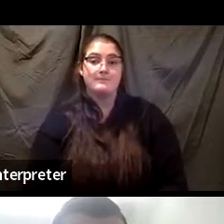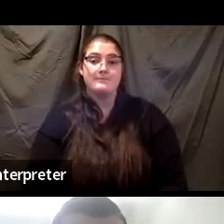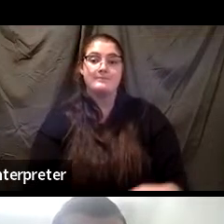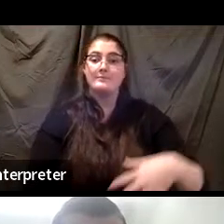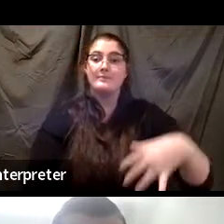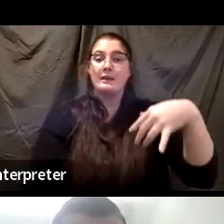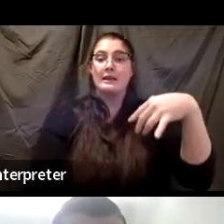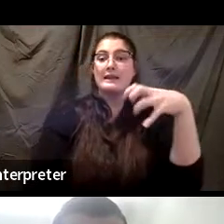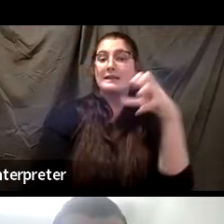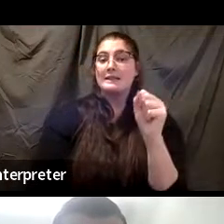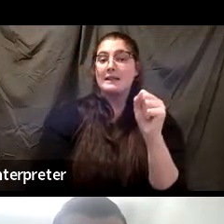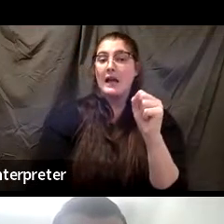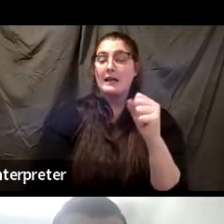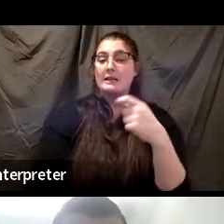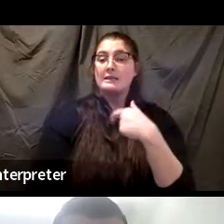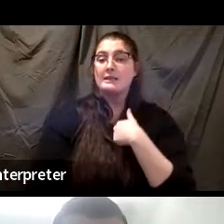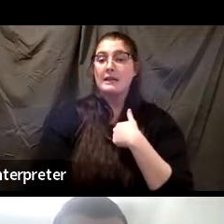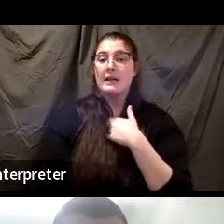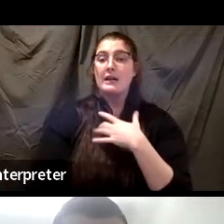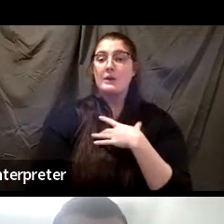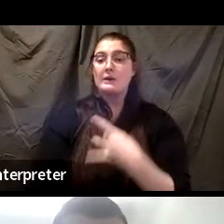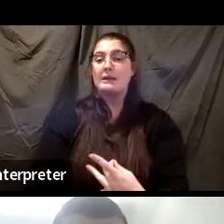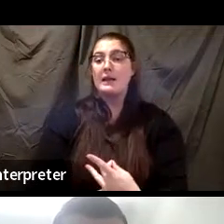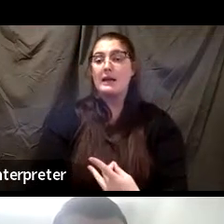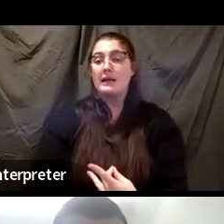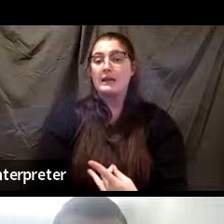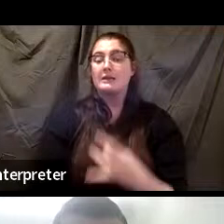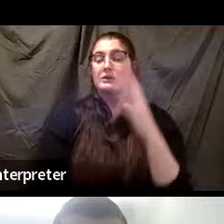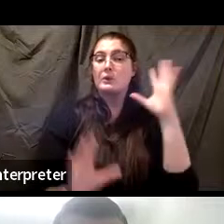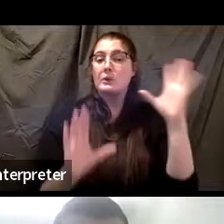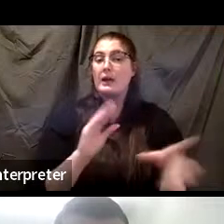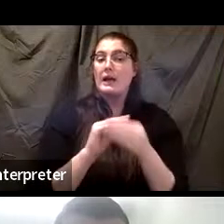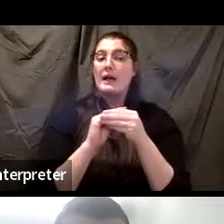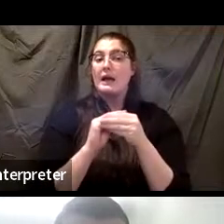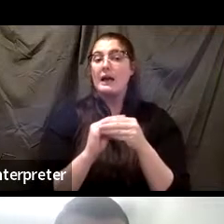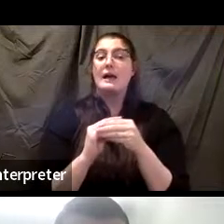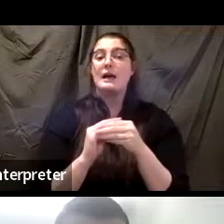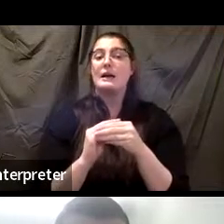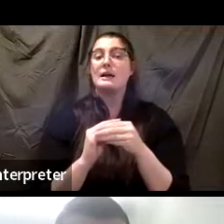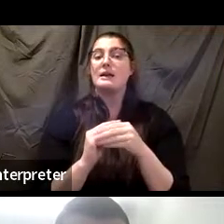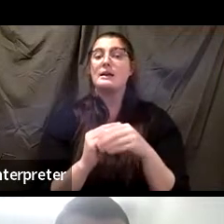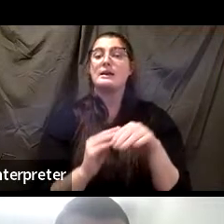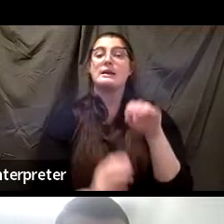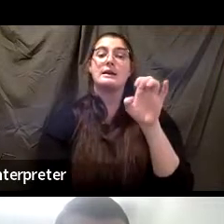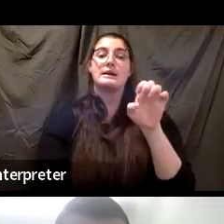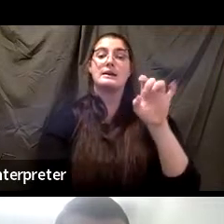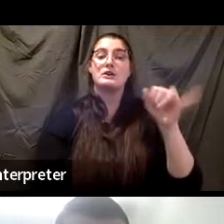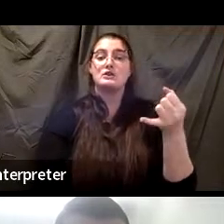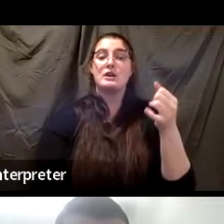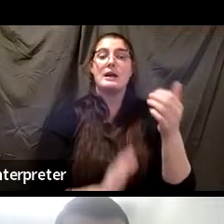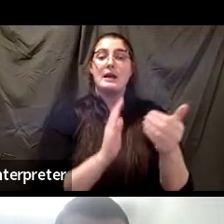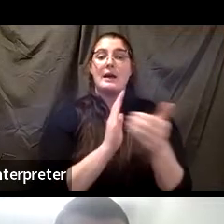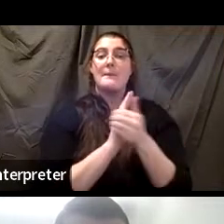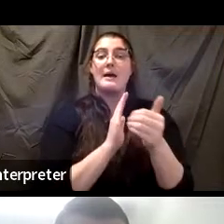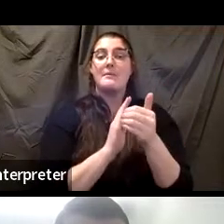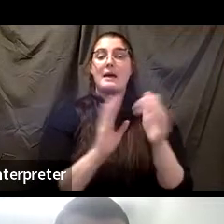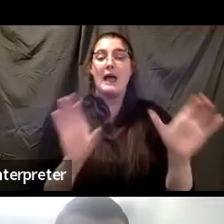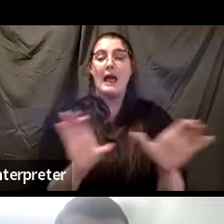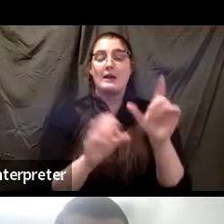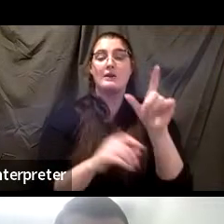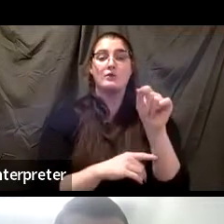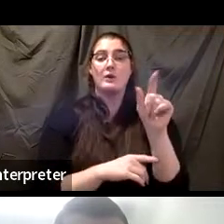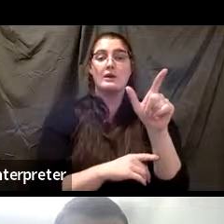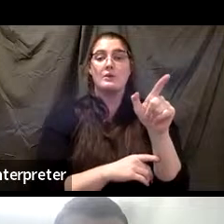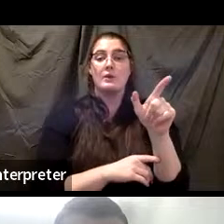Yes, I would like to add that the EJ Amendment Act of 2023 is going